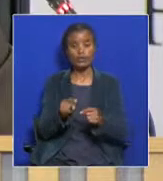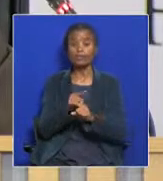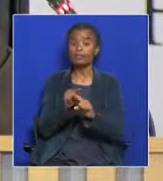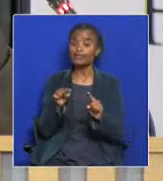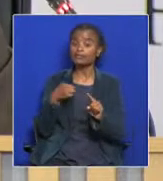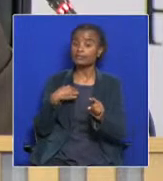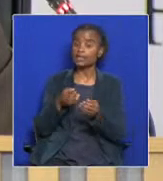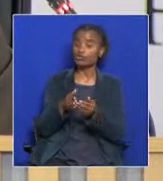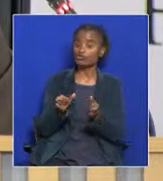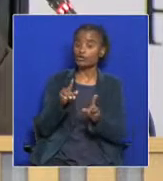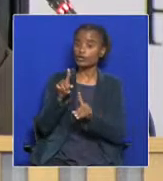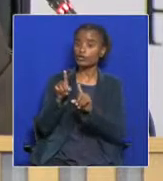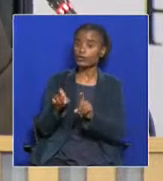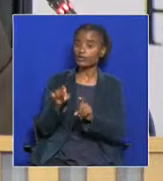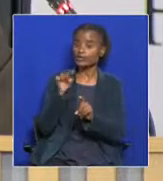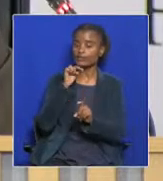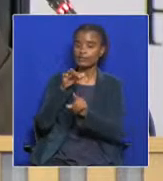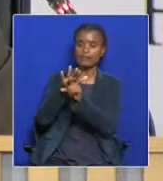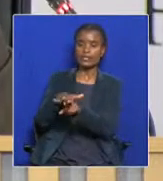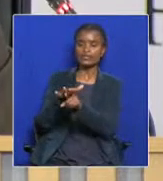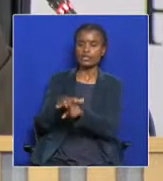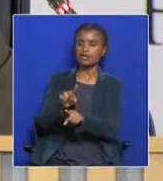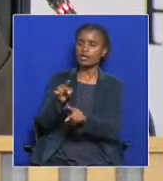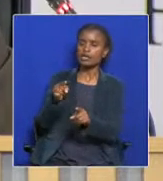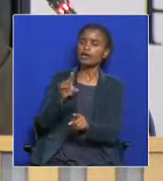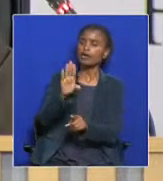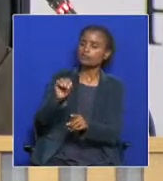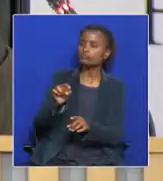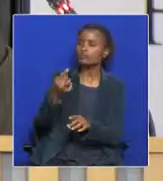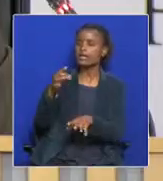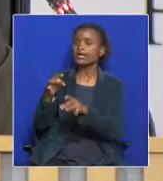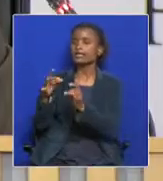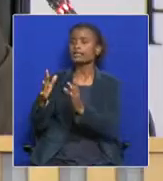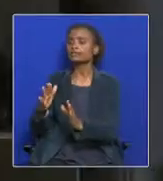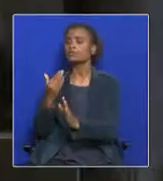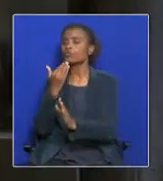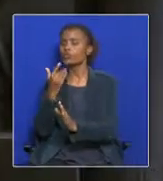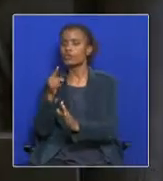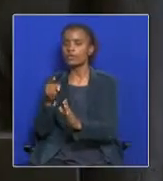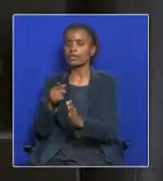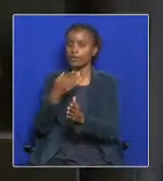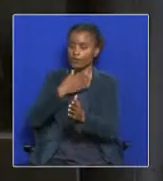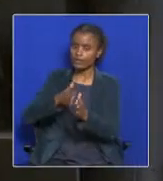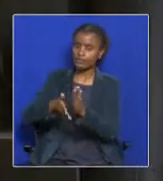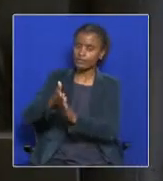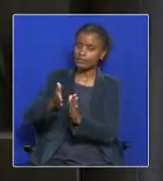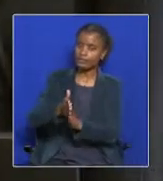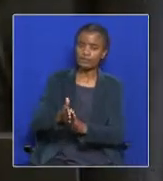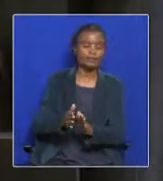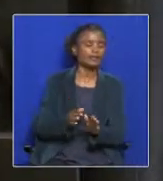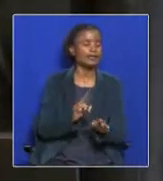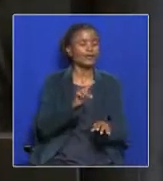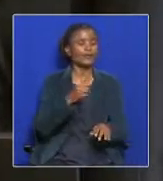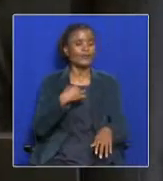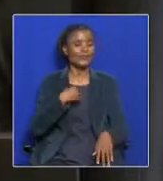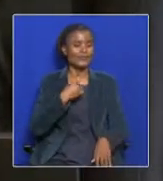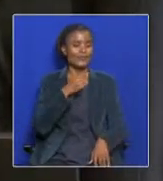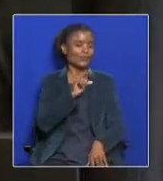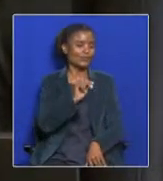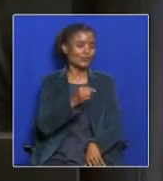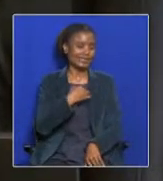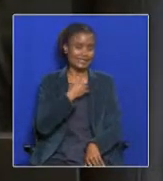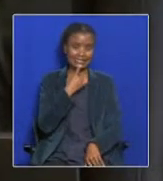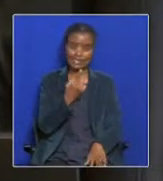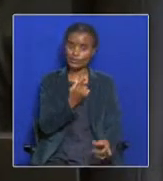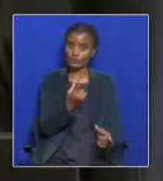him, hey, who's the analyst, or I want you to expedite. It was me. I'm not saying that's what you were doing. I don't know why you're saying that. Just try and answer my